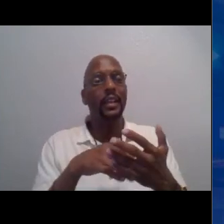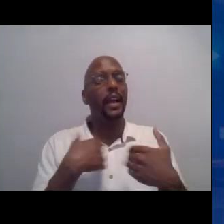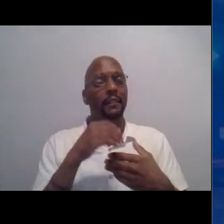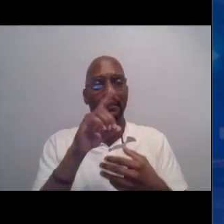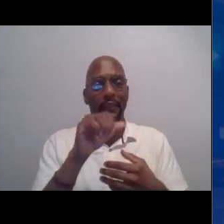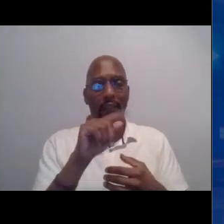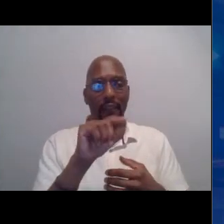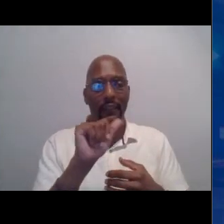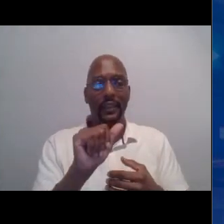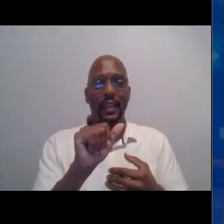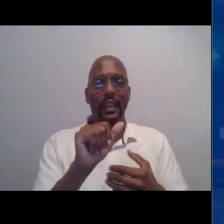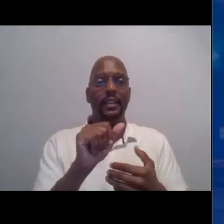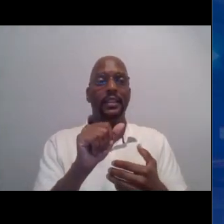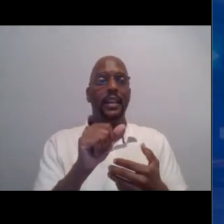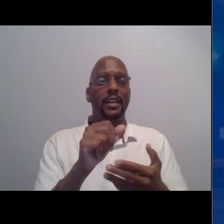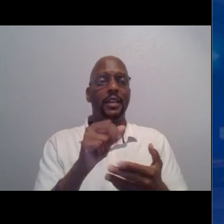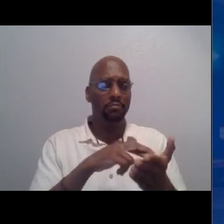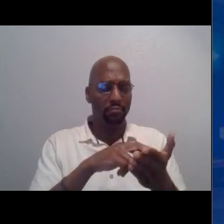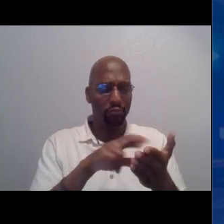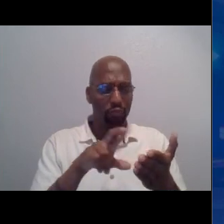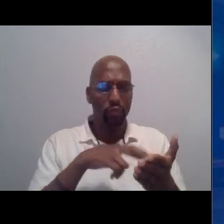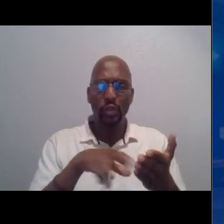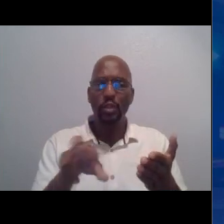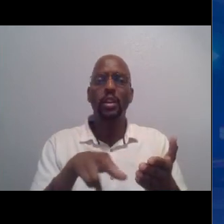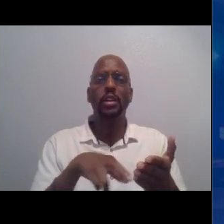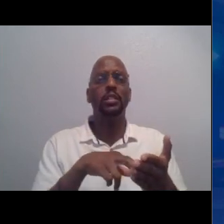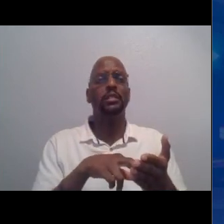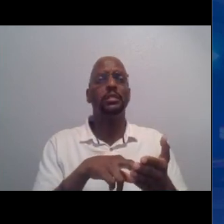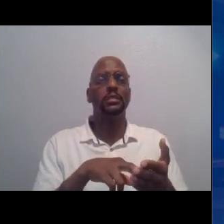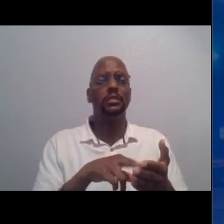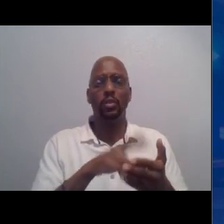really inform the statewide guidance or to provide input.